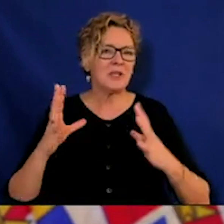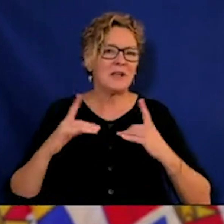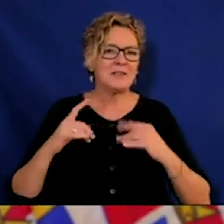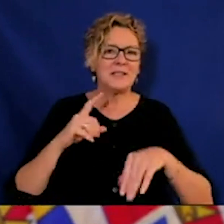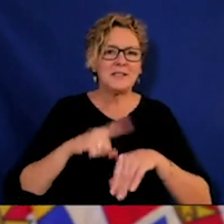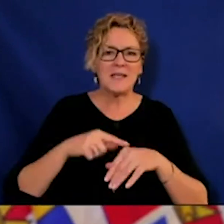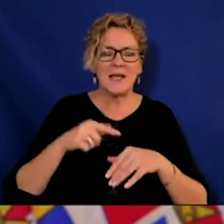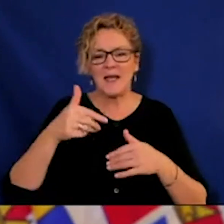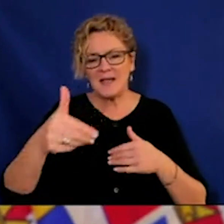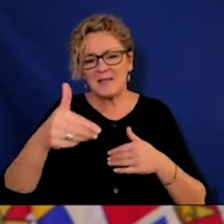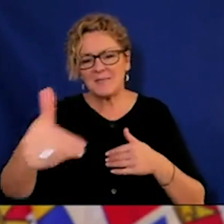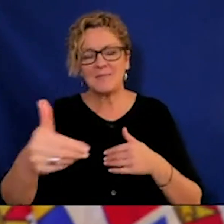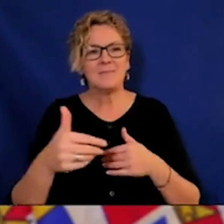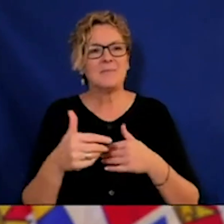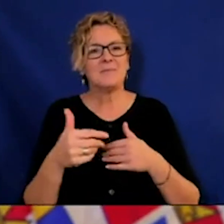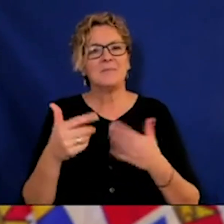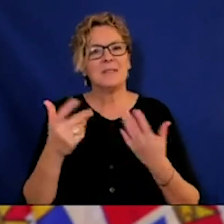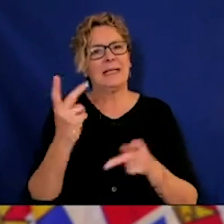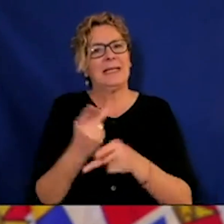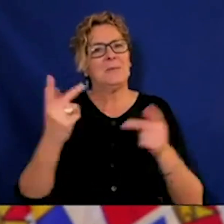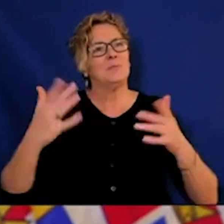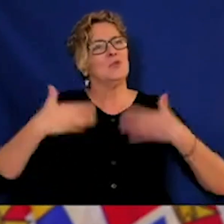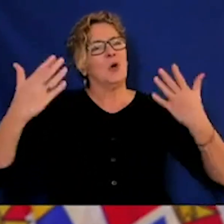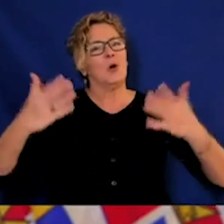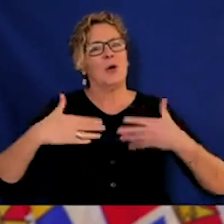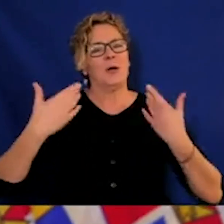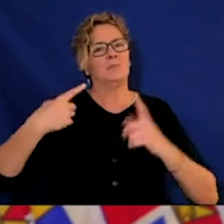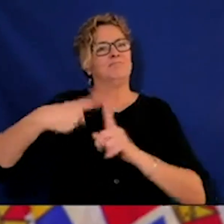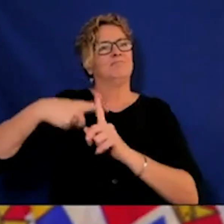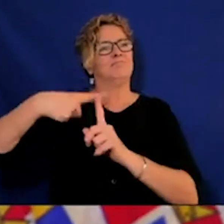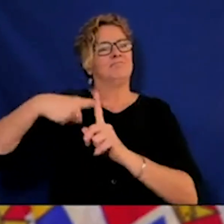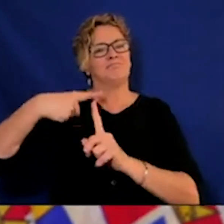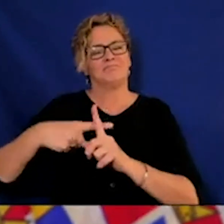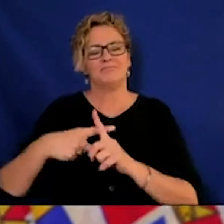hard time. And so what I want for Christmas is